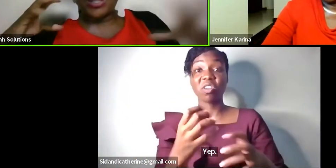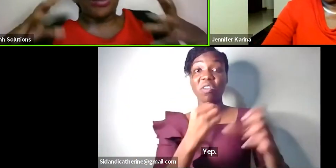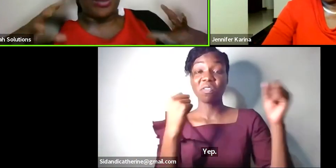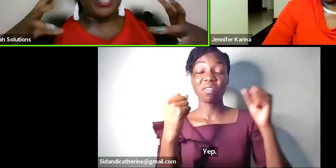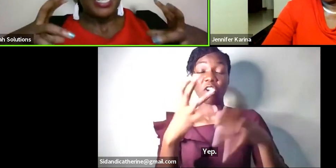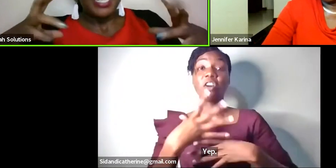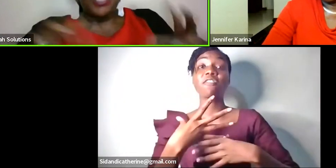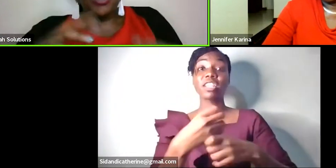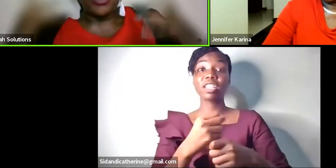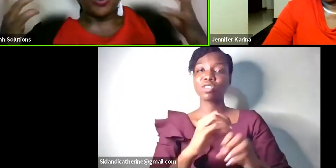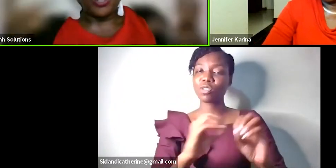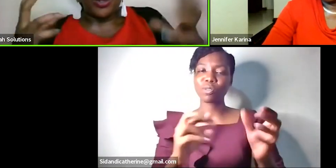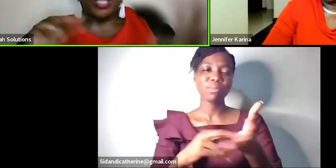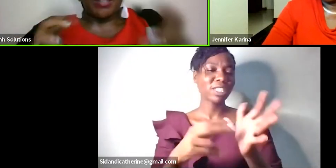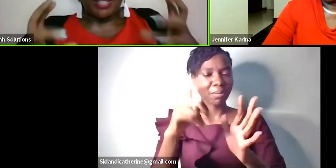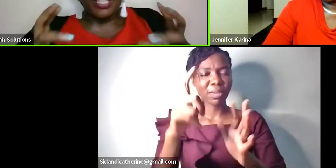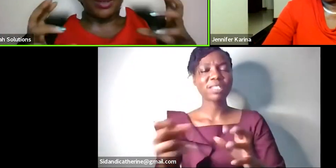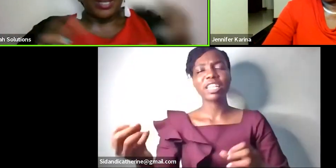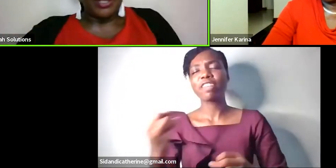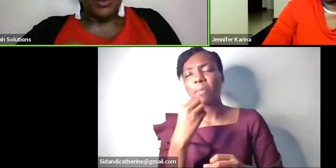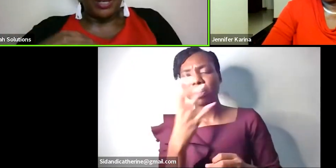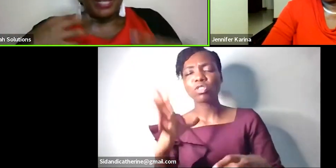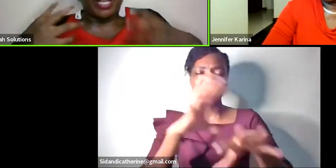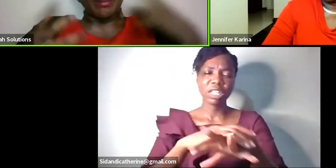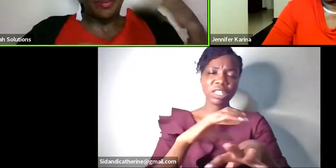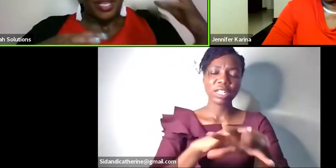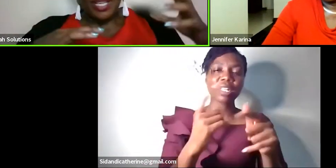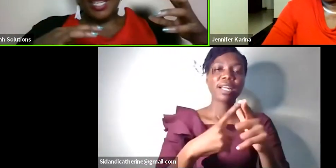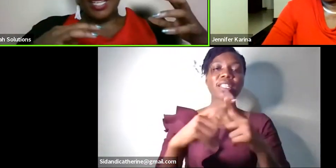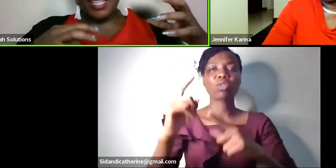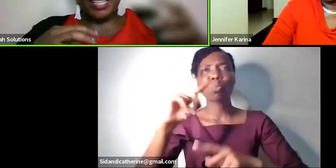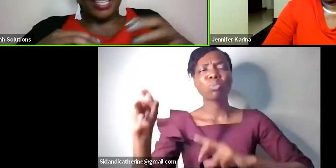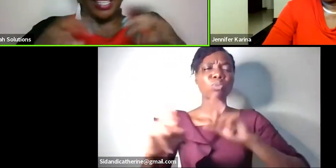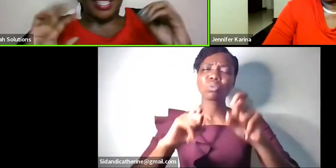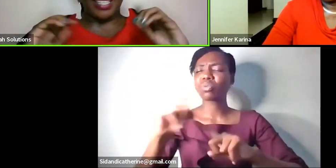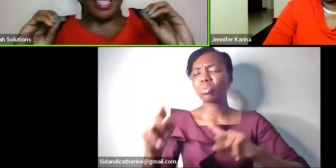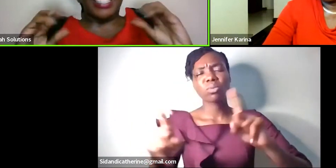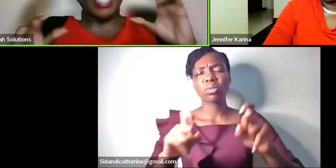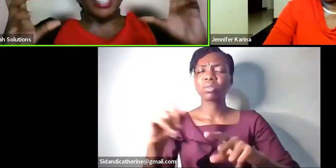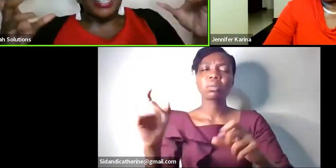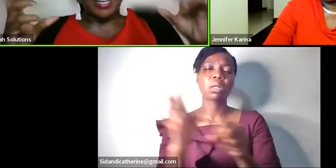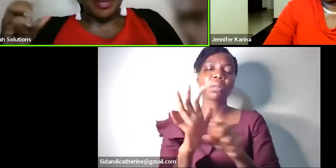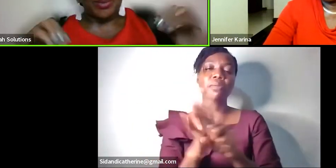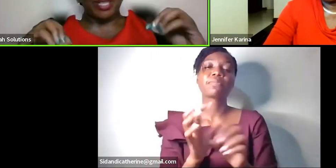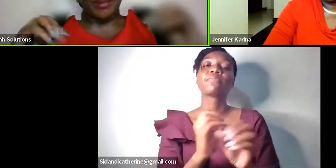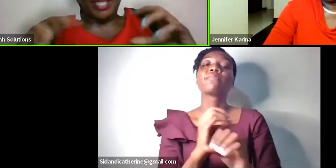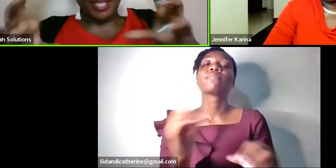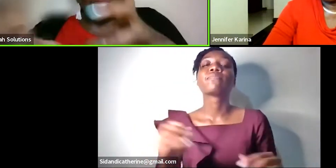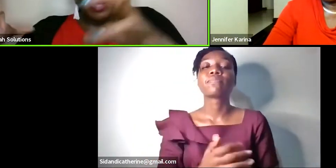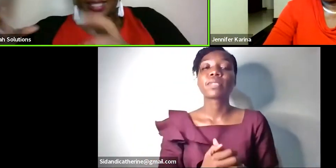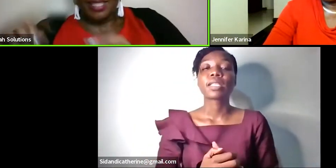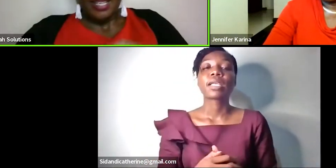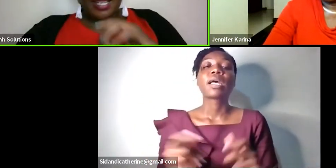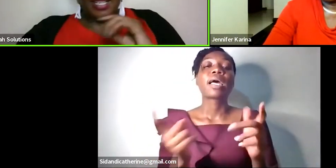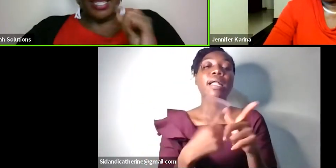get so informed that you don't question yourself any longer, but you now become the knight in shining armor. You become